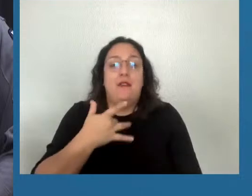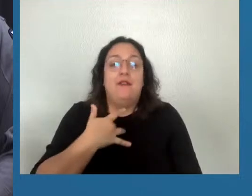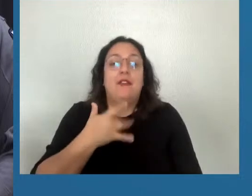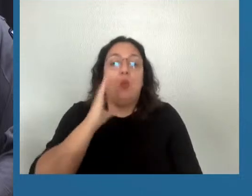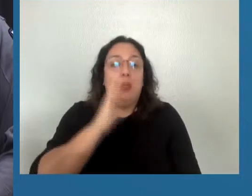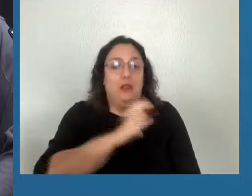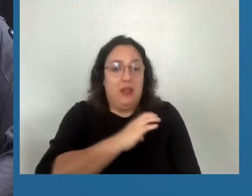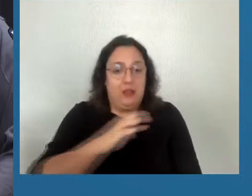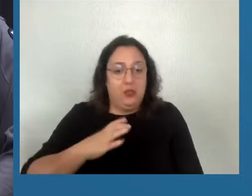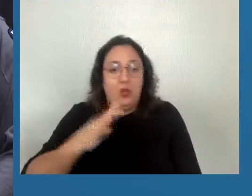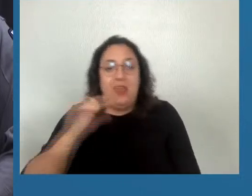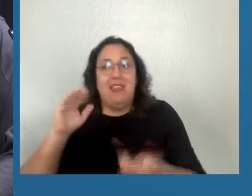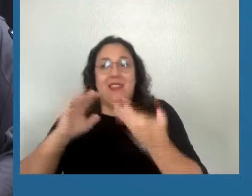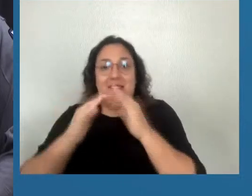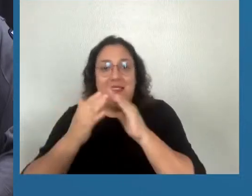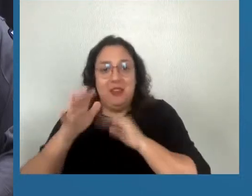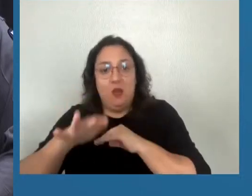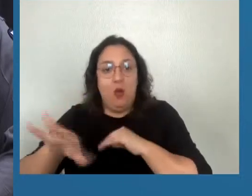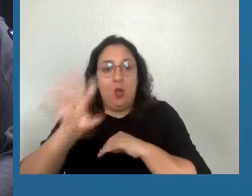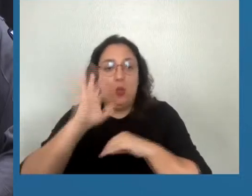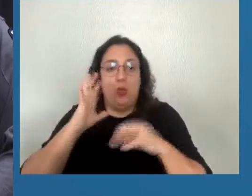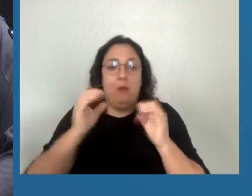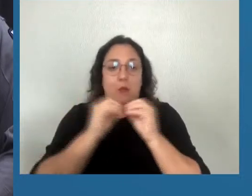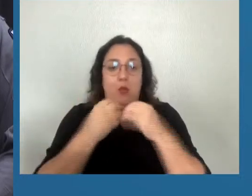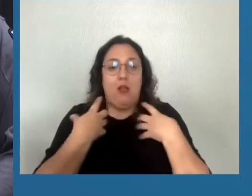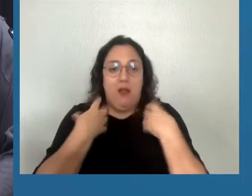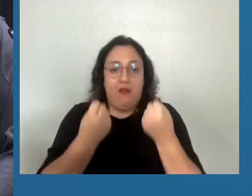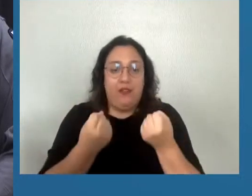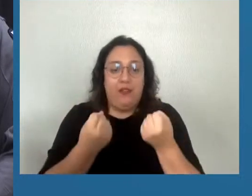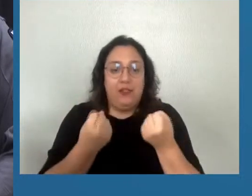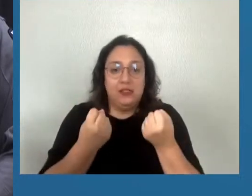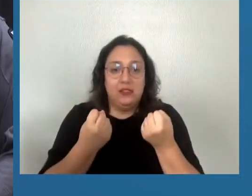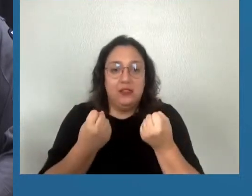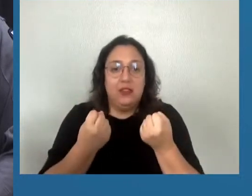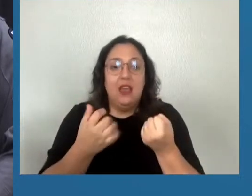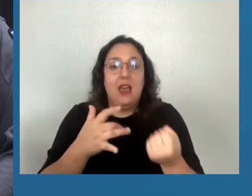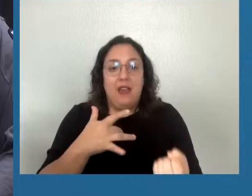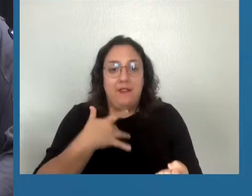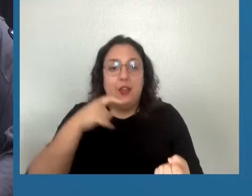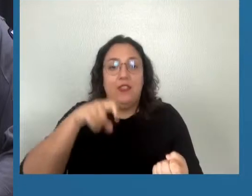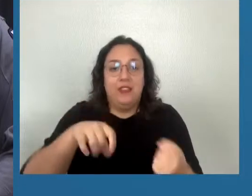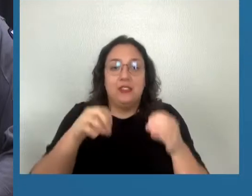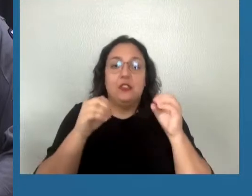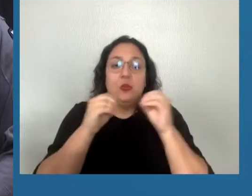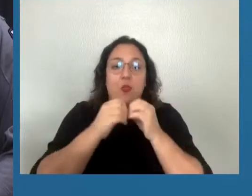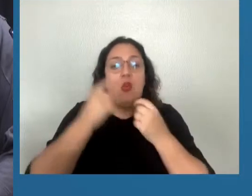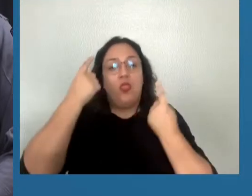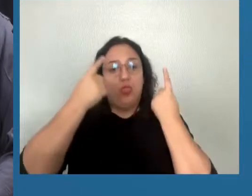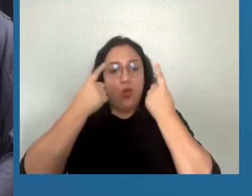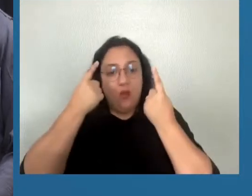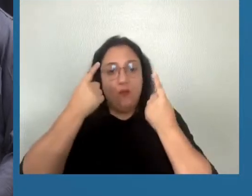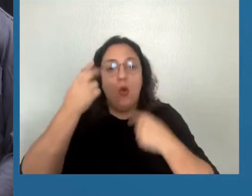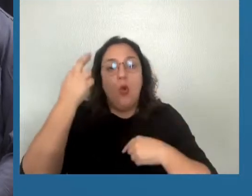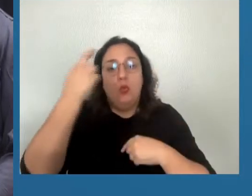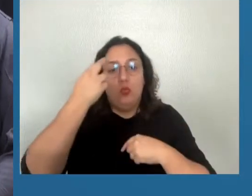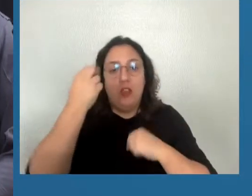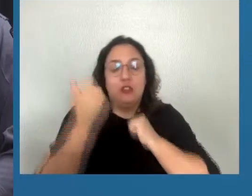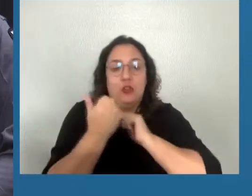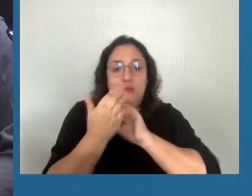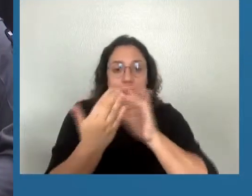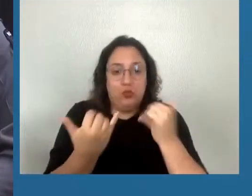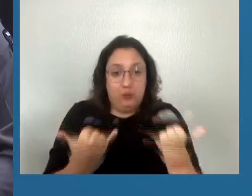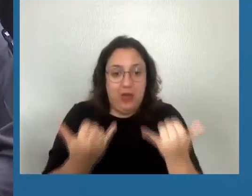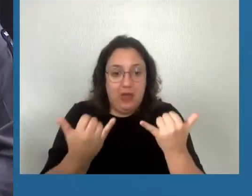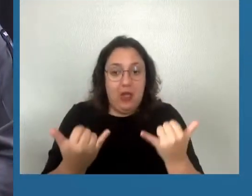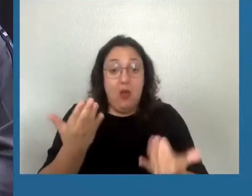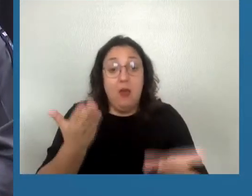And this is what I believe is the most thoughtful, rational approach at this time. Now, others may have a different